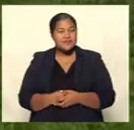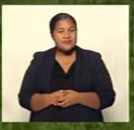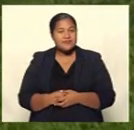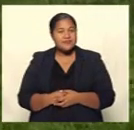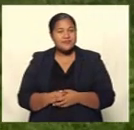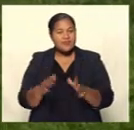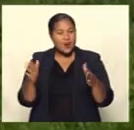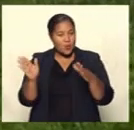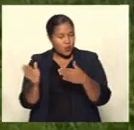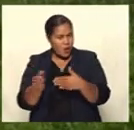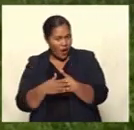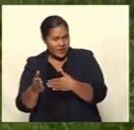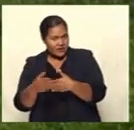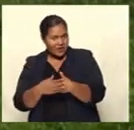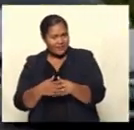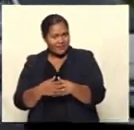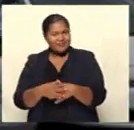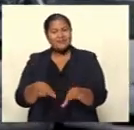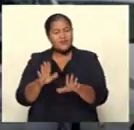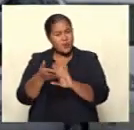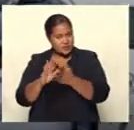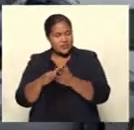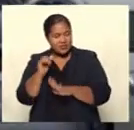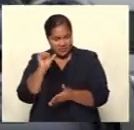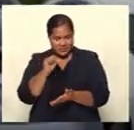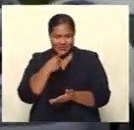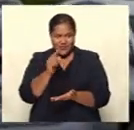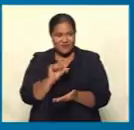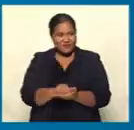And lockdown community says it's the right move.